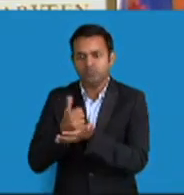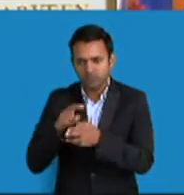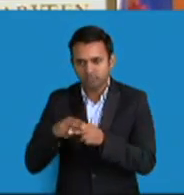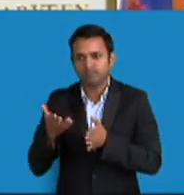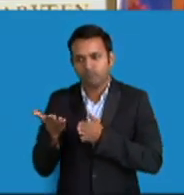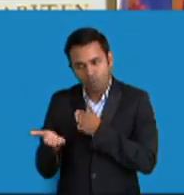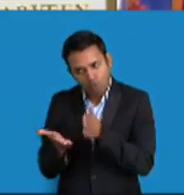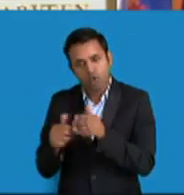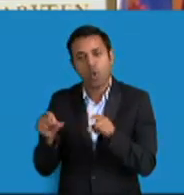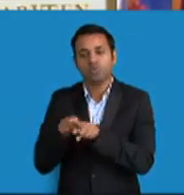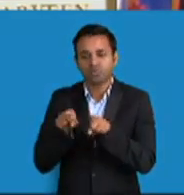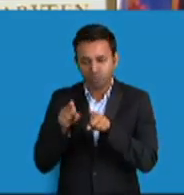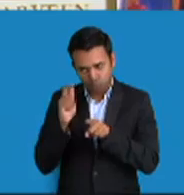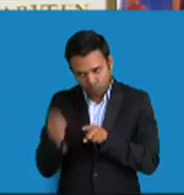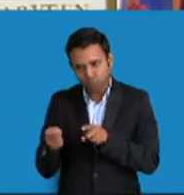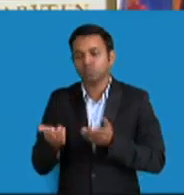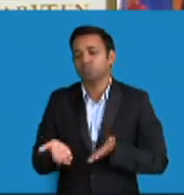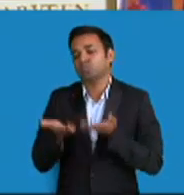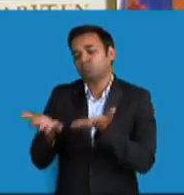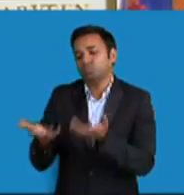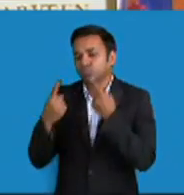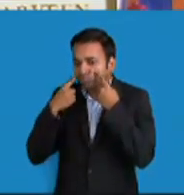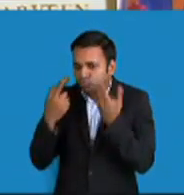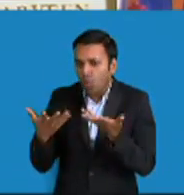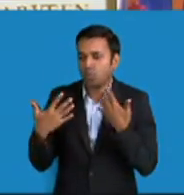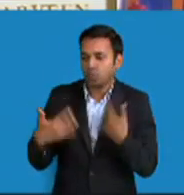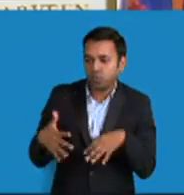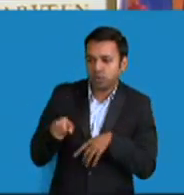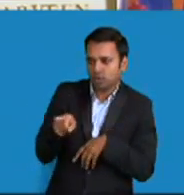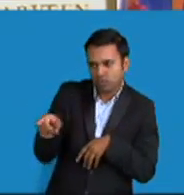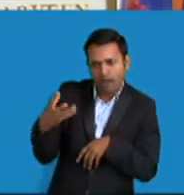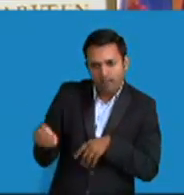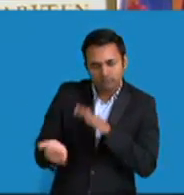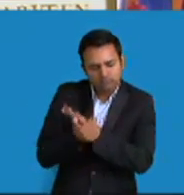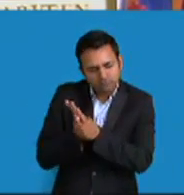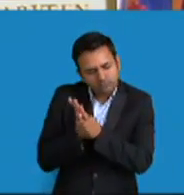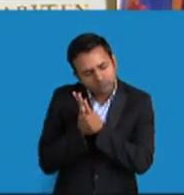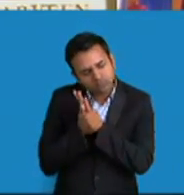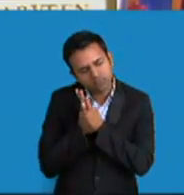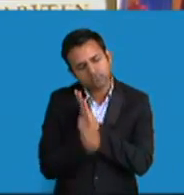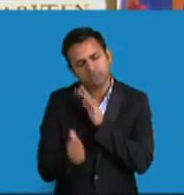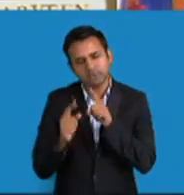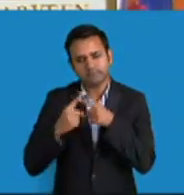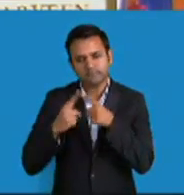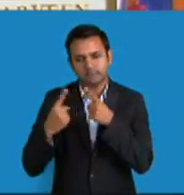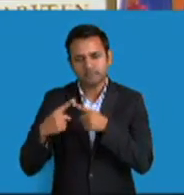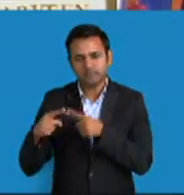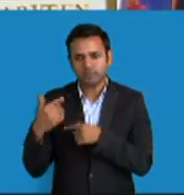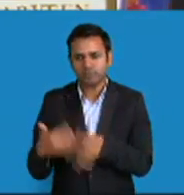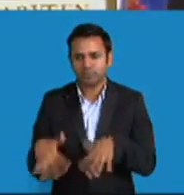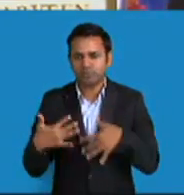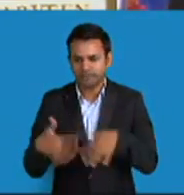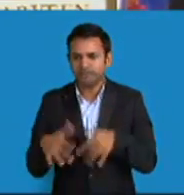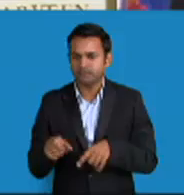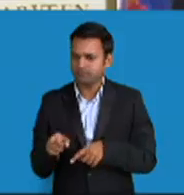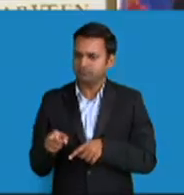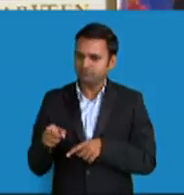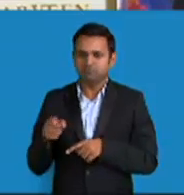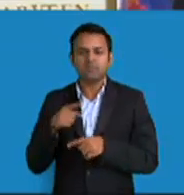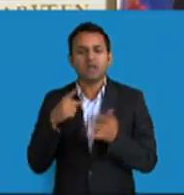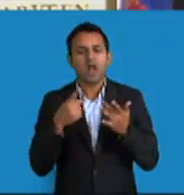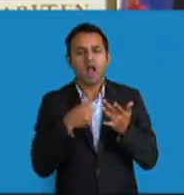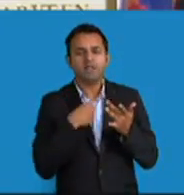event demonstrates the level of talent we have in the country, and no other country has that level